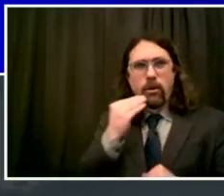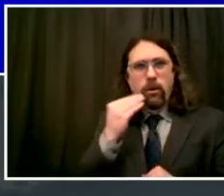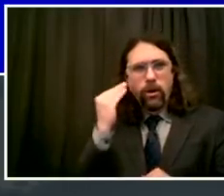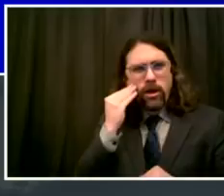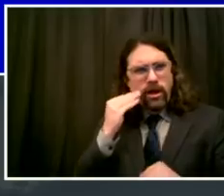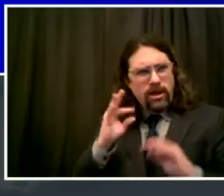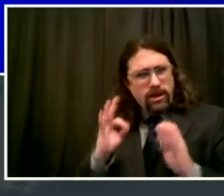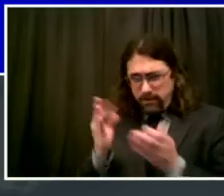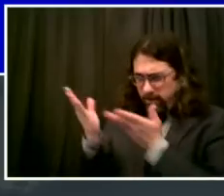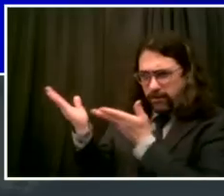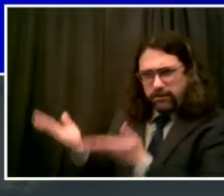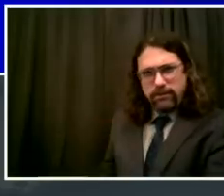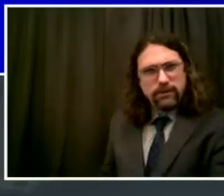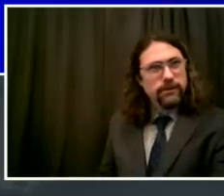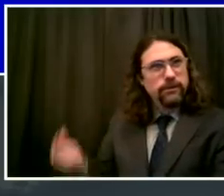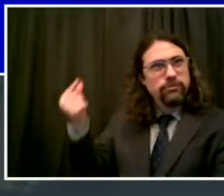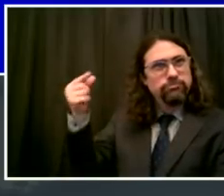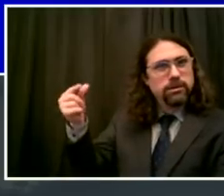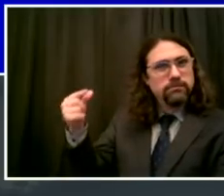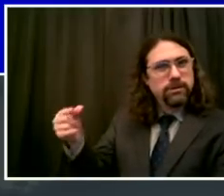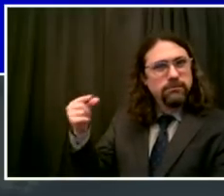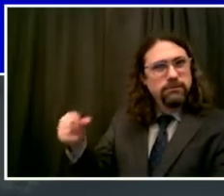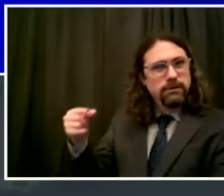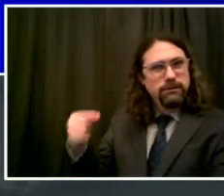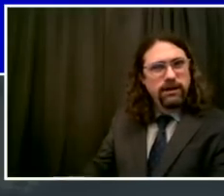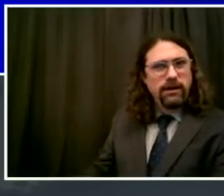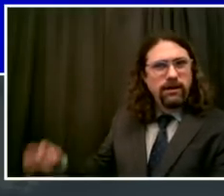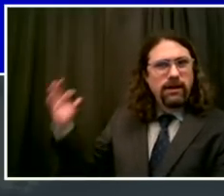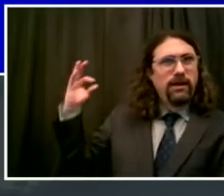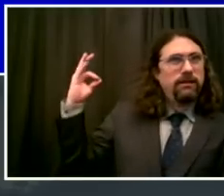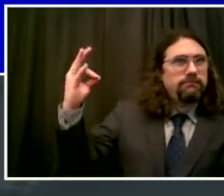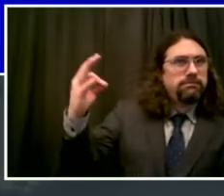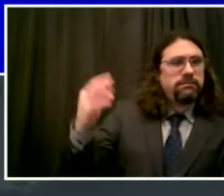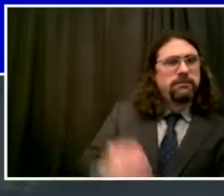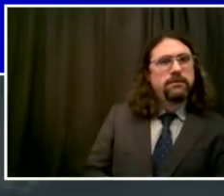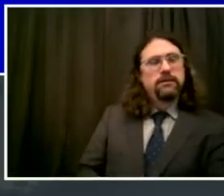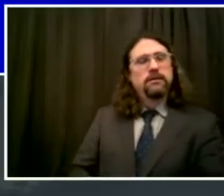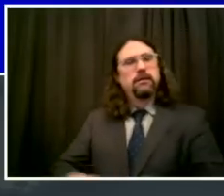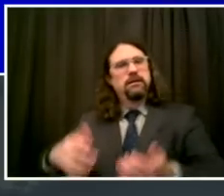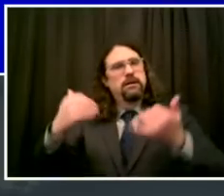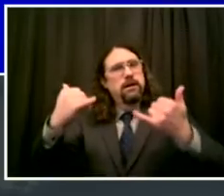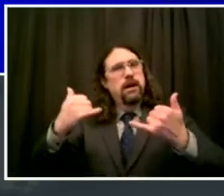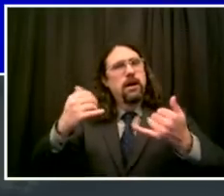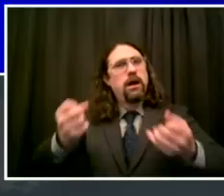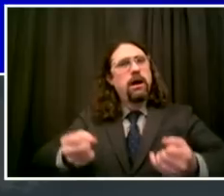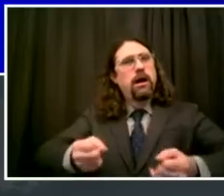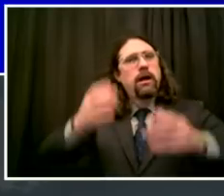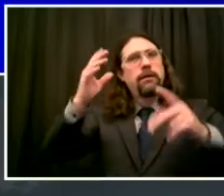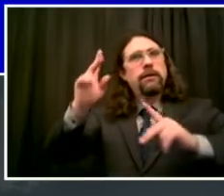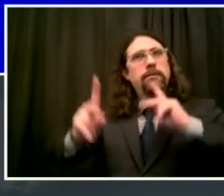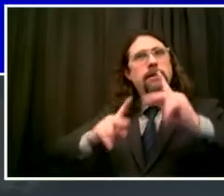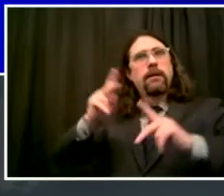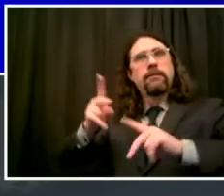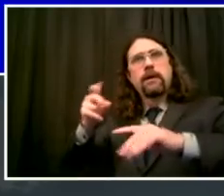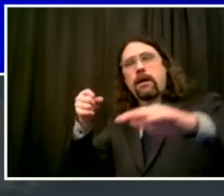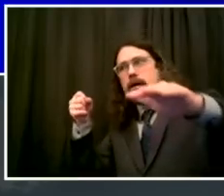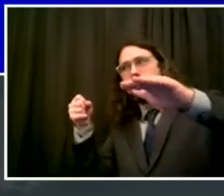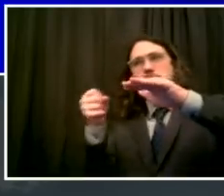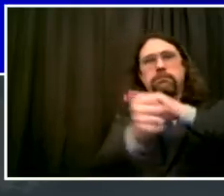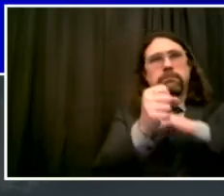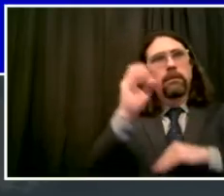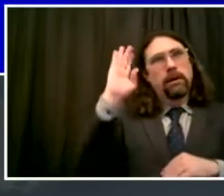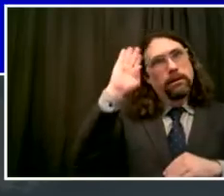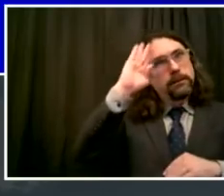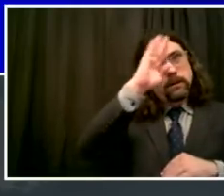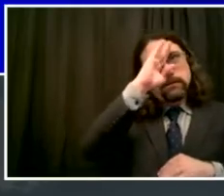for suspected COVID-19. That is down from 69 to 55. And boy, look at that, two things to see